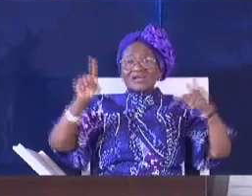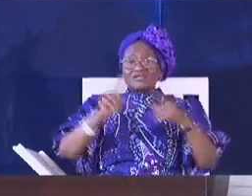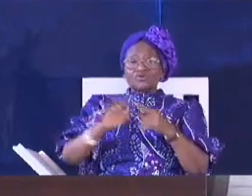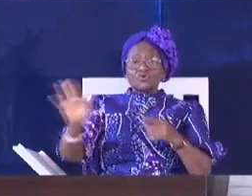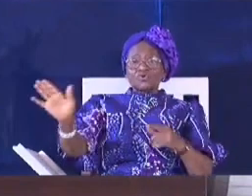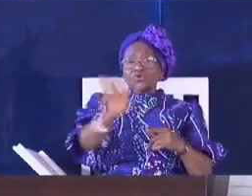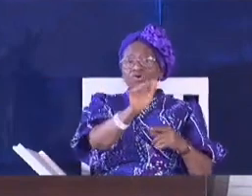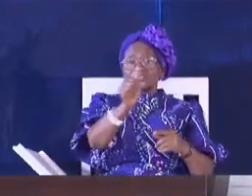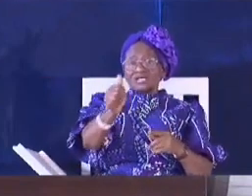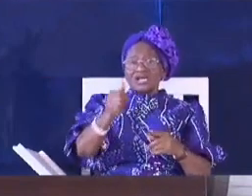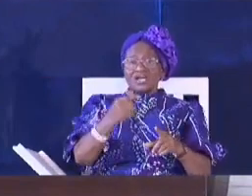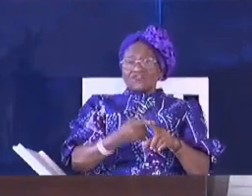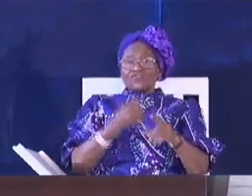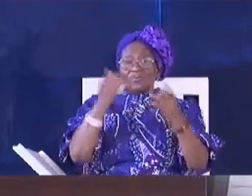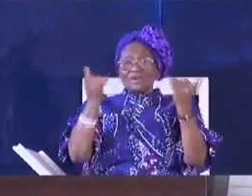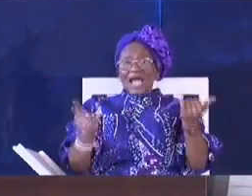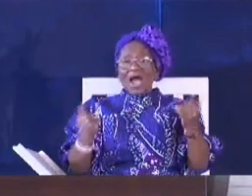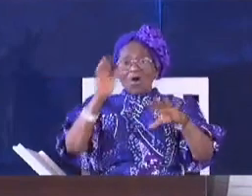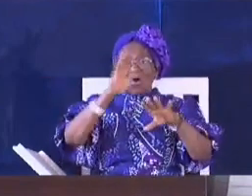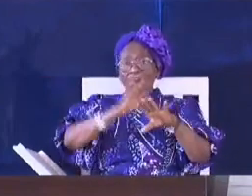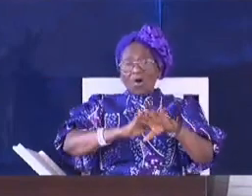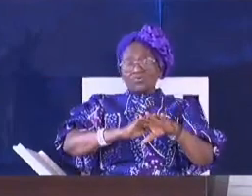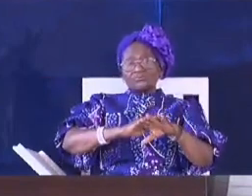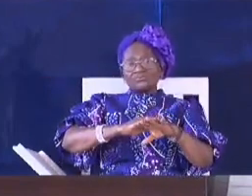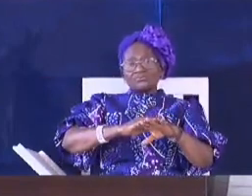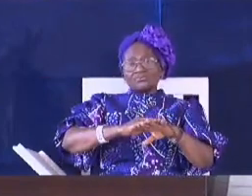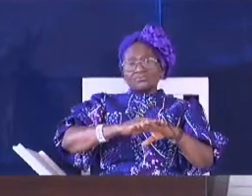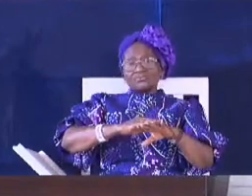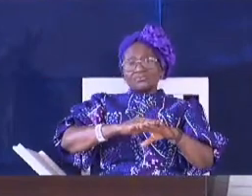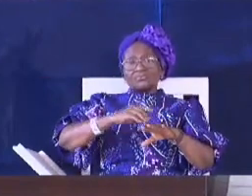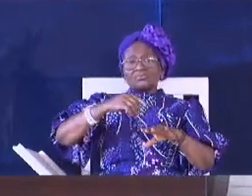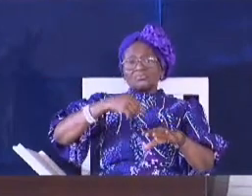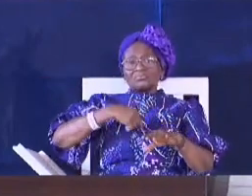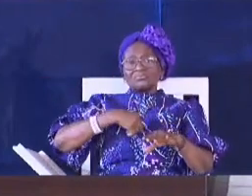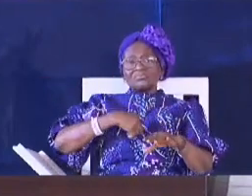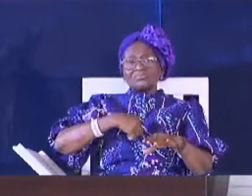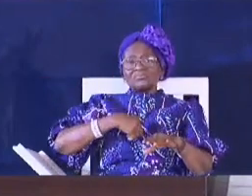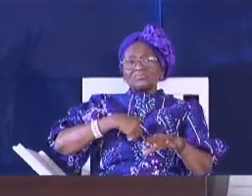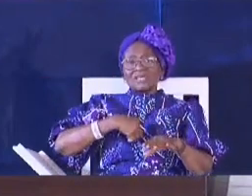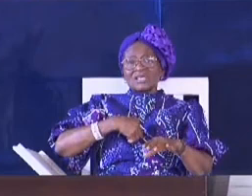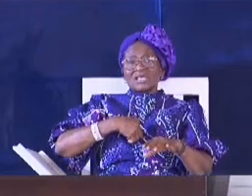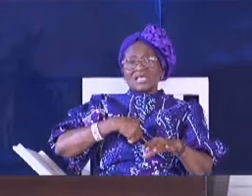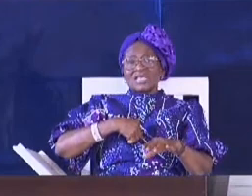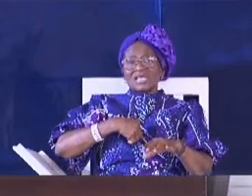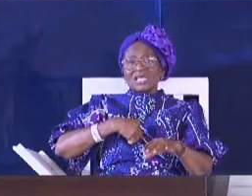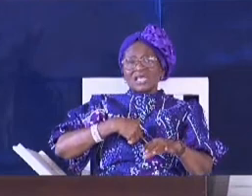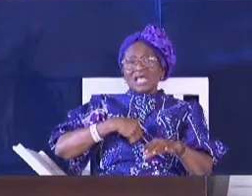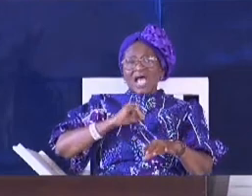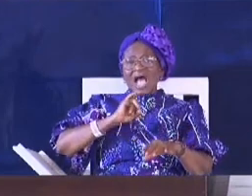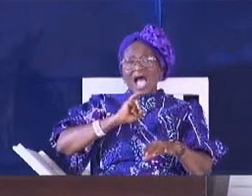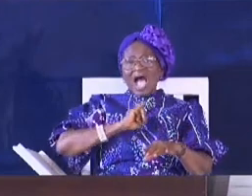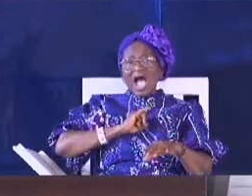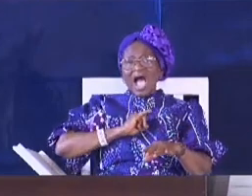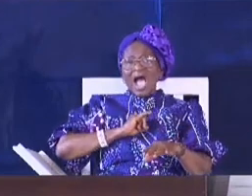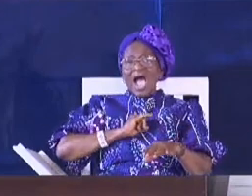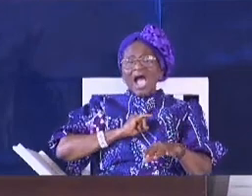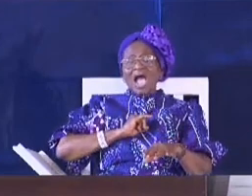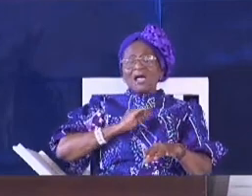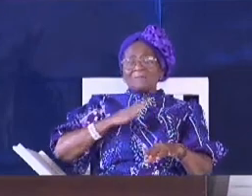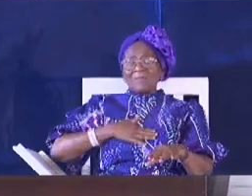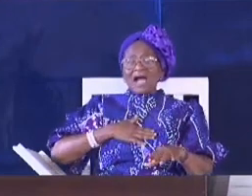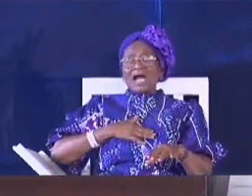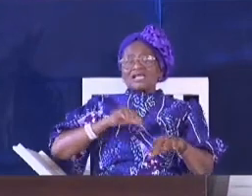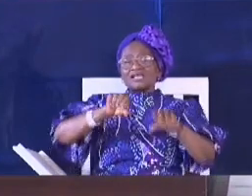from tonight onward, I will be well. From tonight onward, my breakthrough